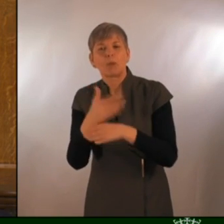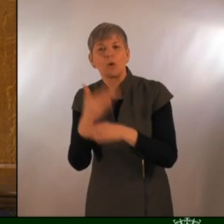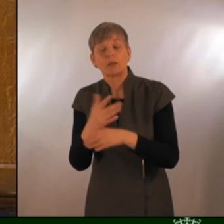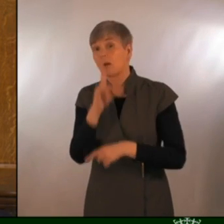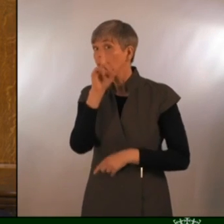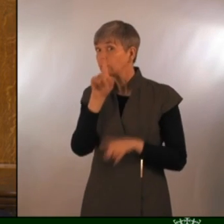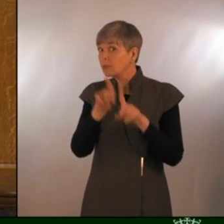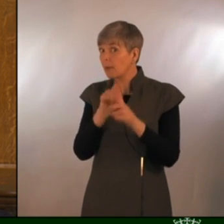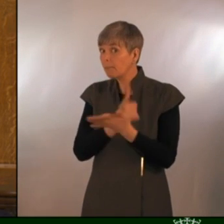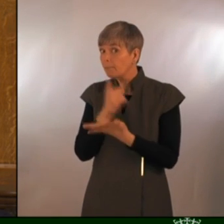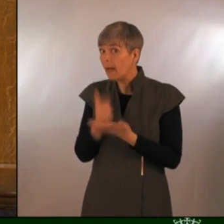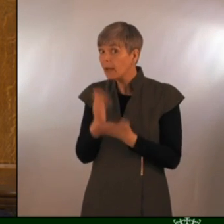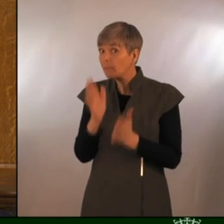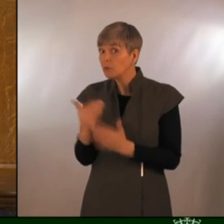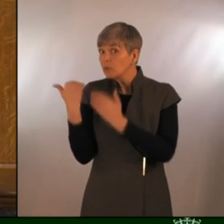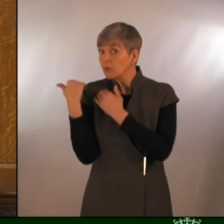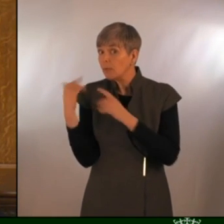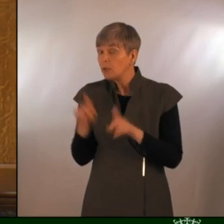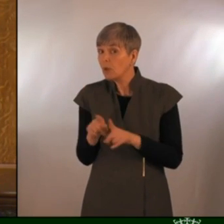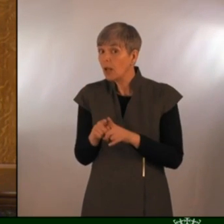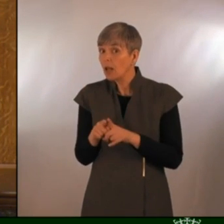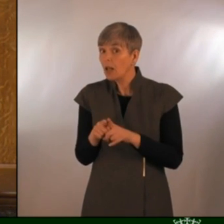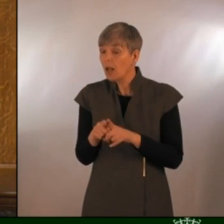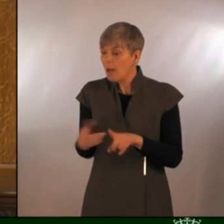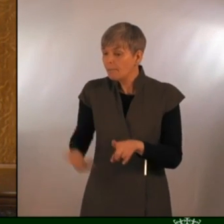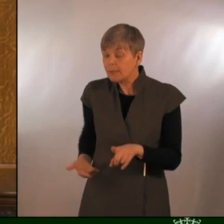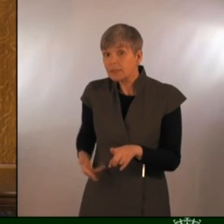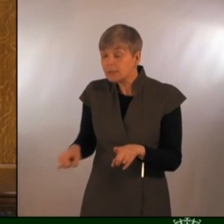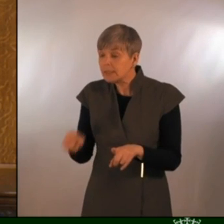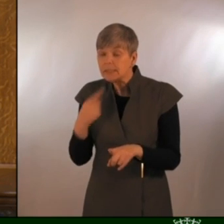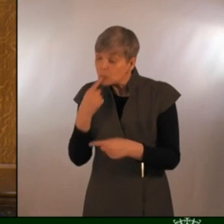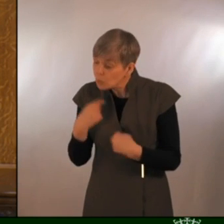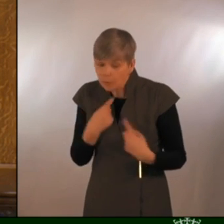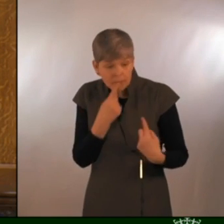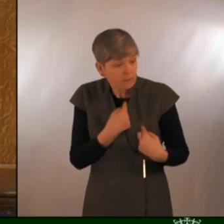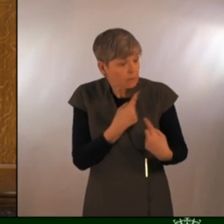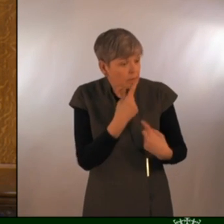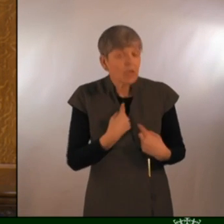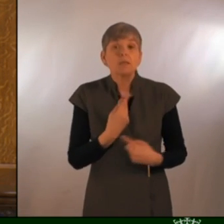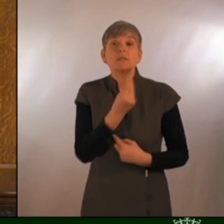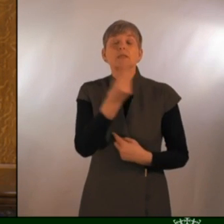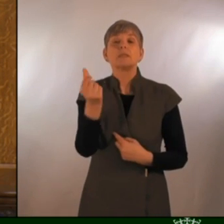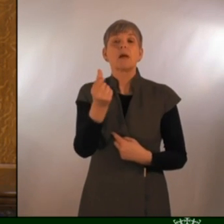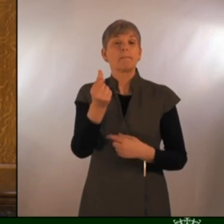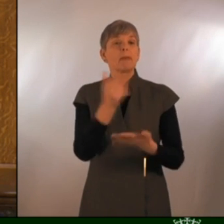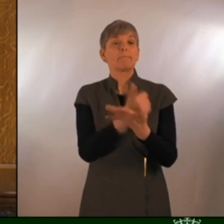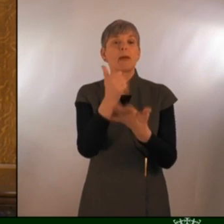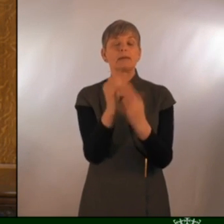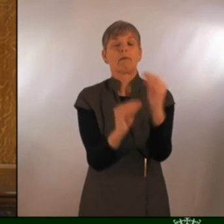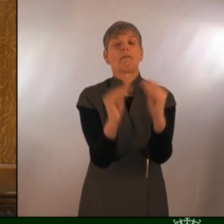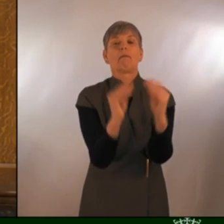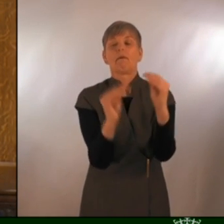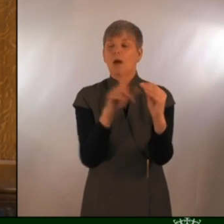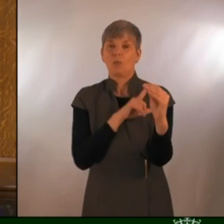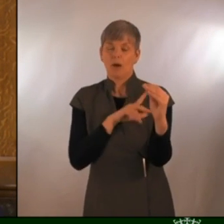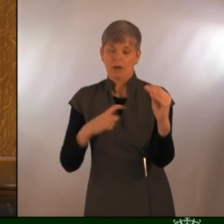as well. Businesses are telling me that some banks are shoring up their balance sheets at the expense of their business customers